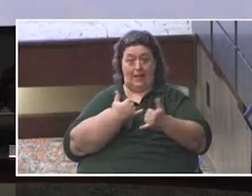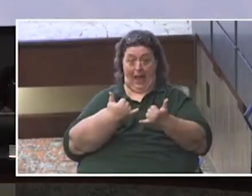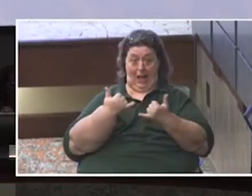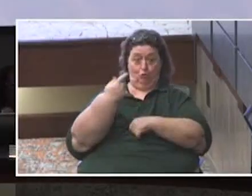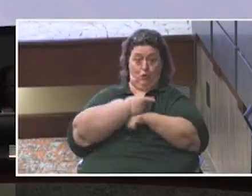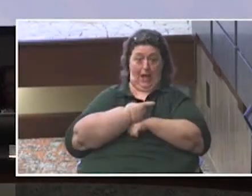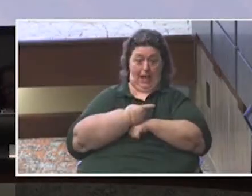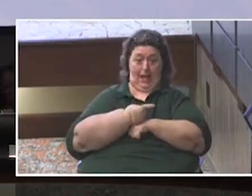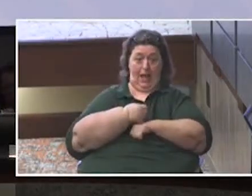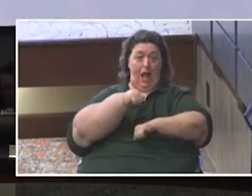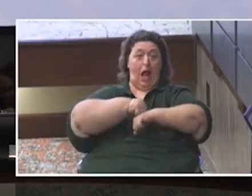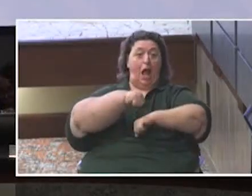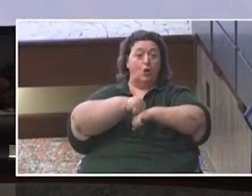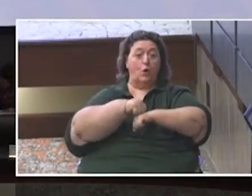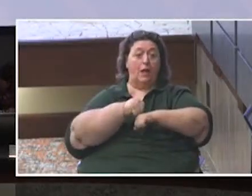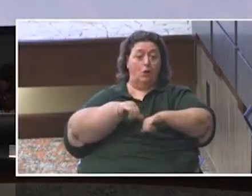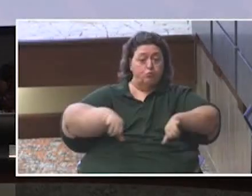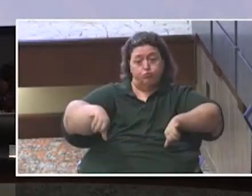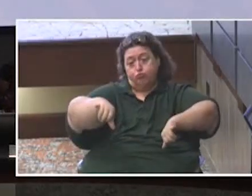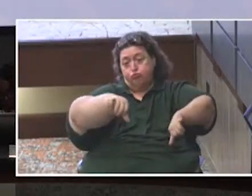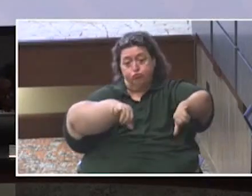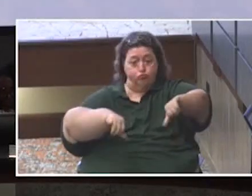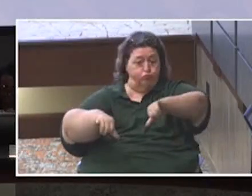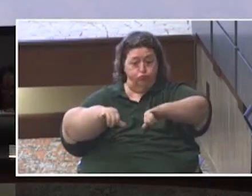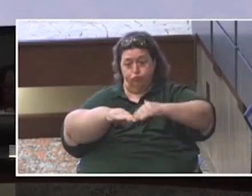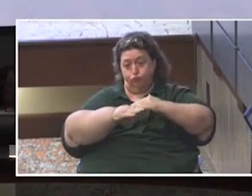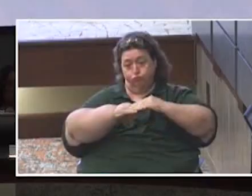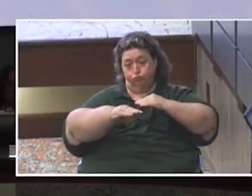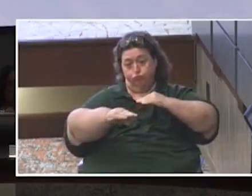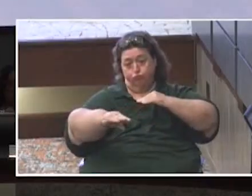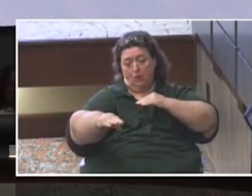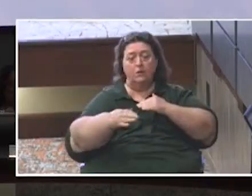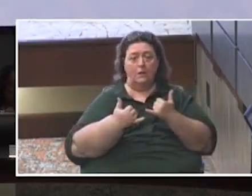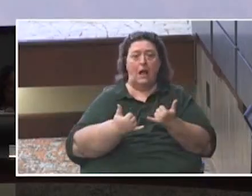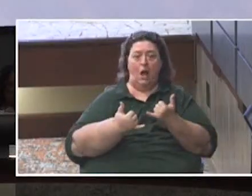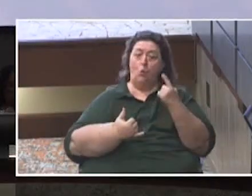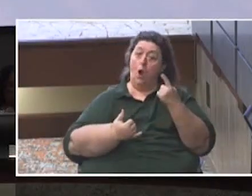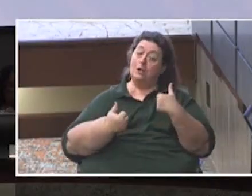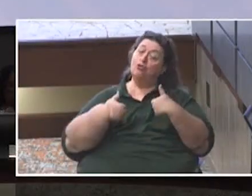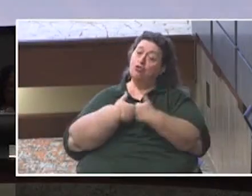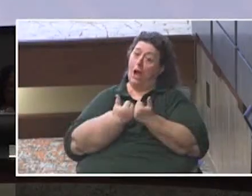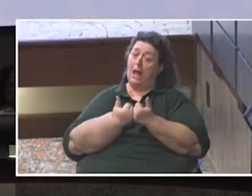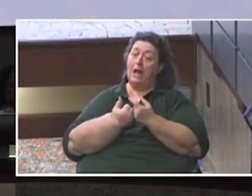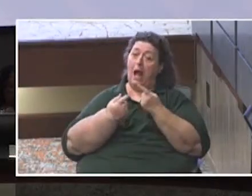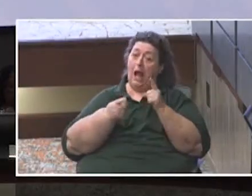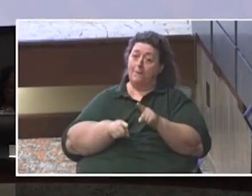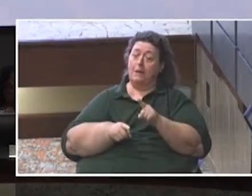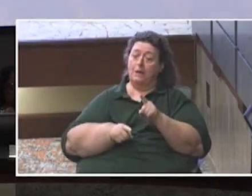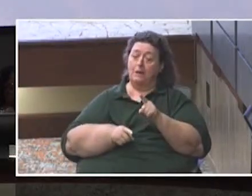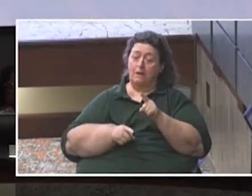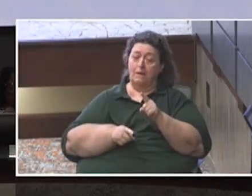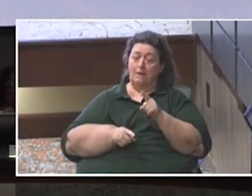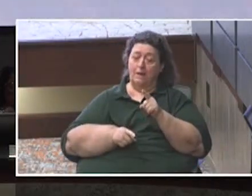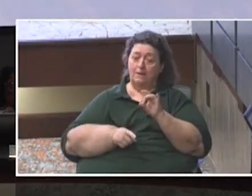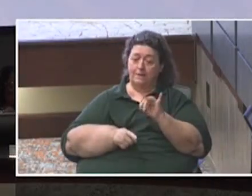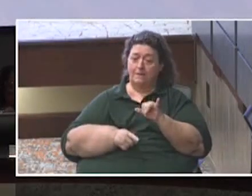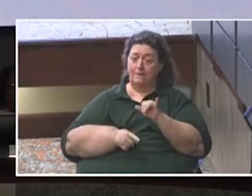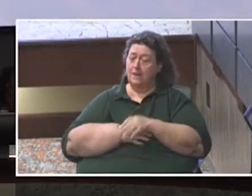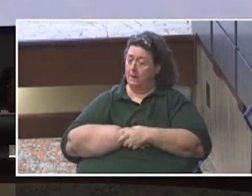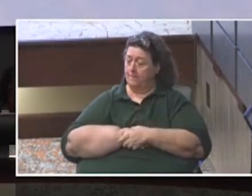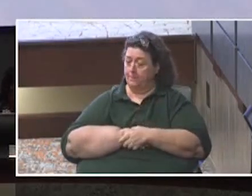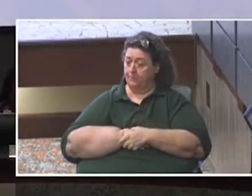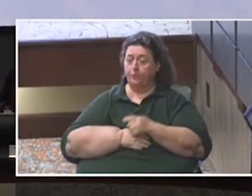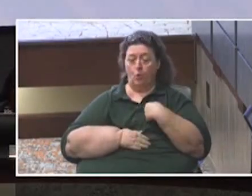today. And one of the challenges that I do want to point out there on the last bullet there is that